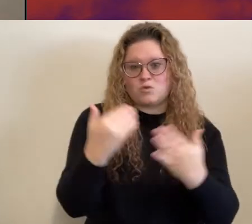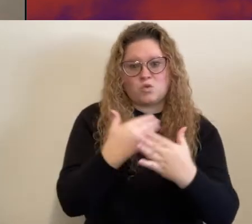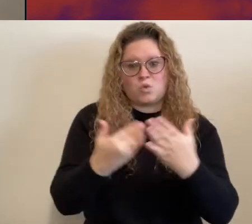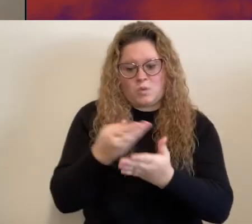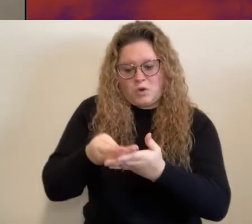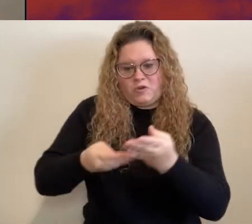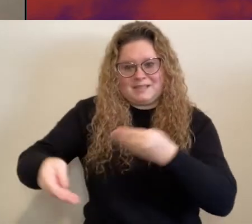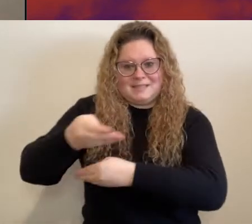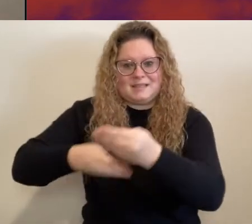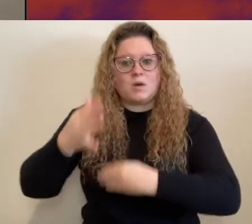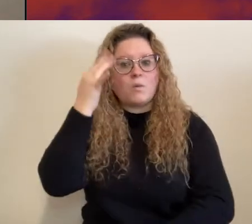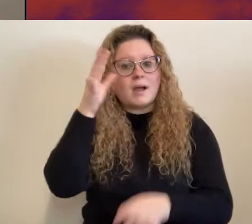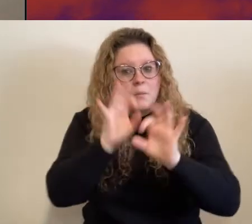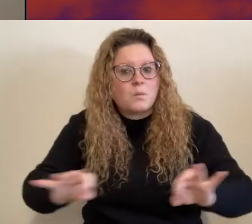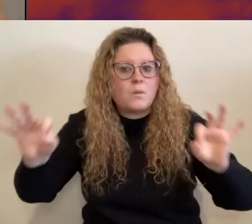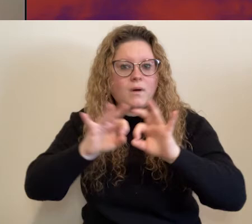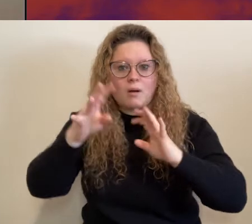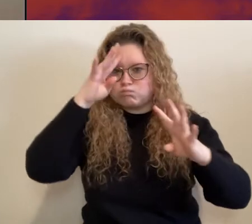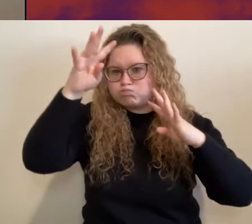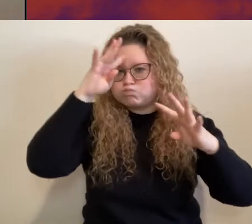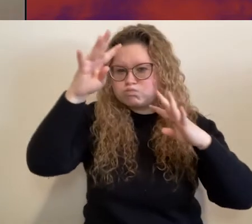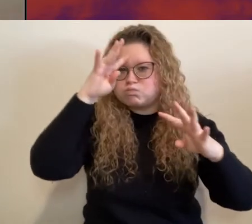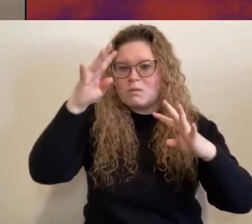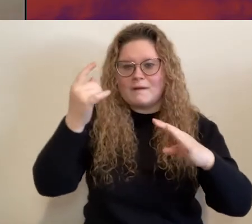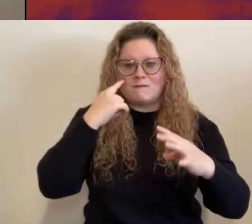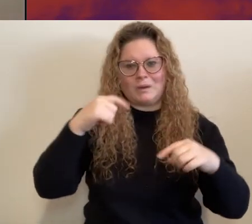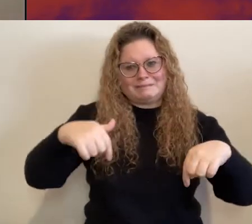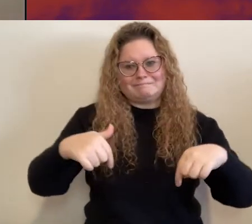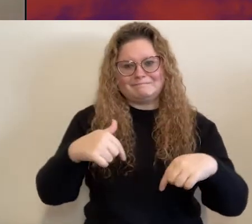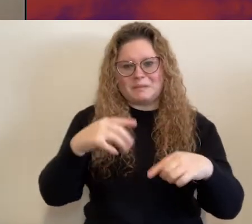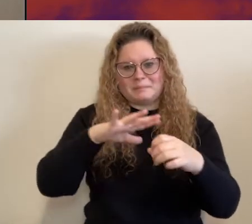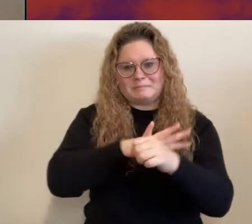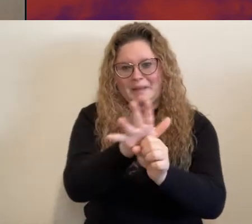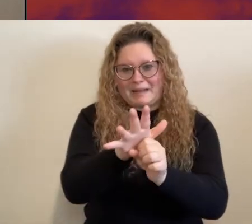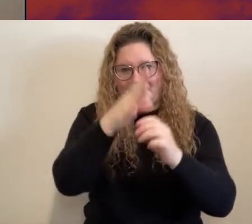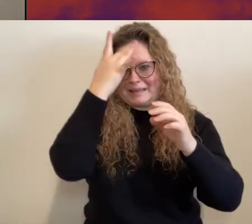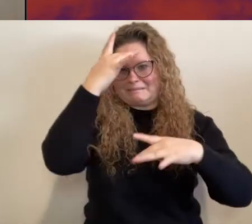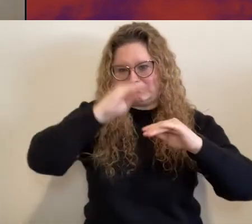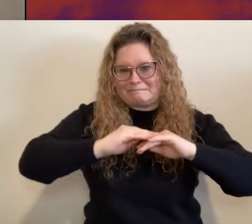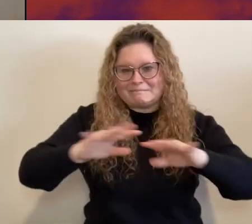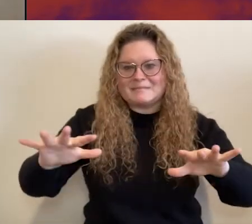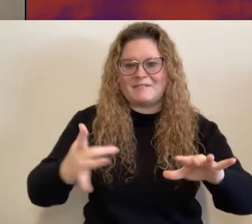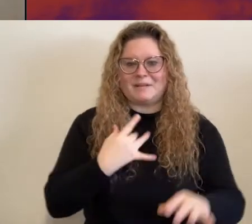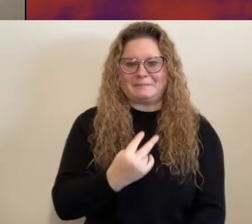so creative while we're sort of in these lockdown situations. True.